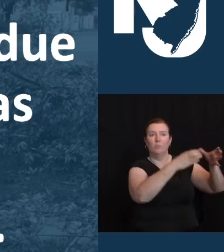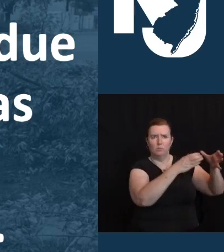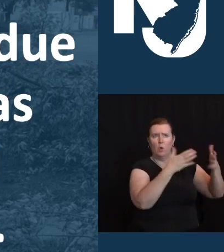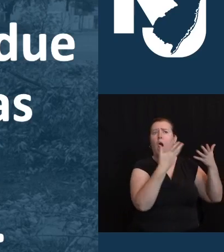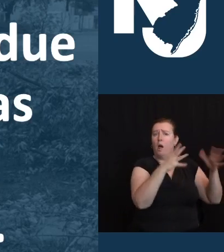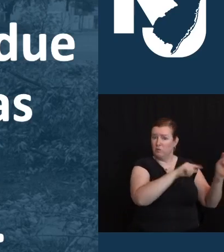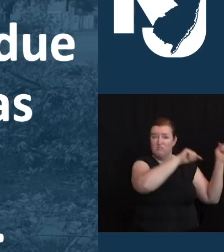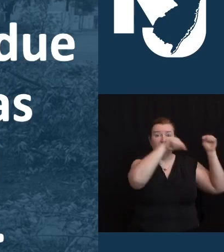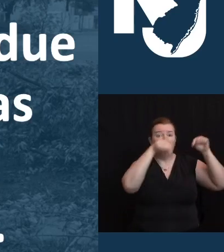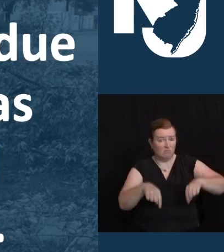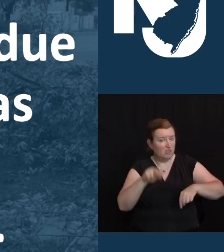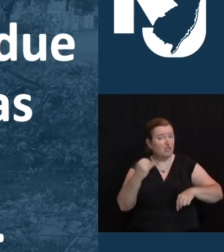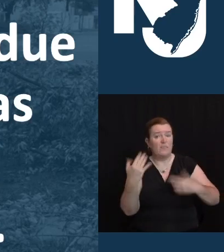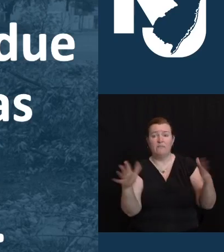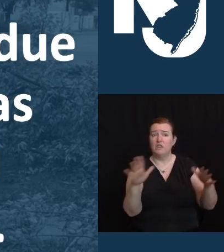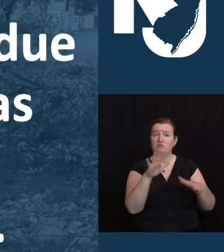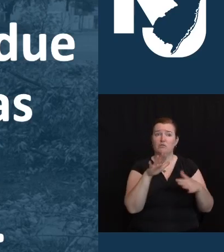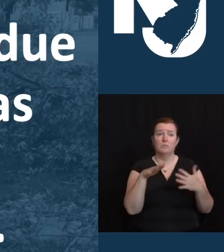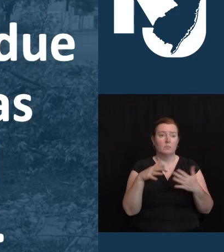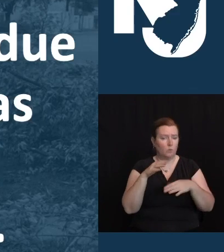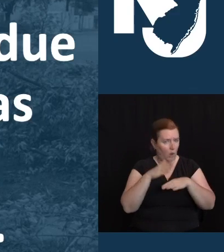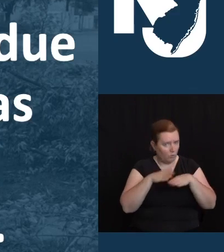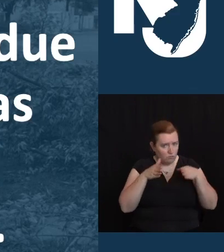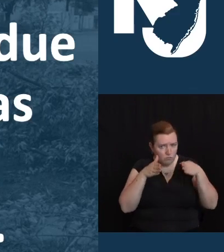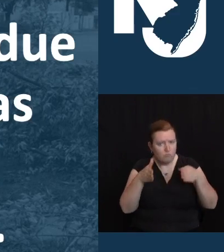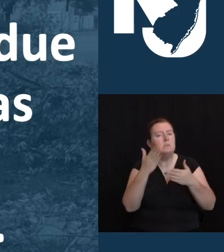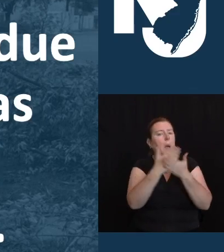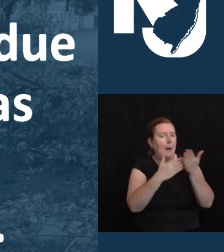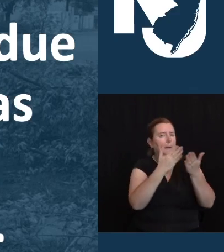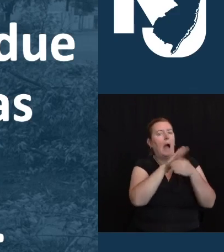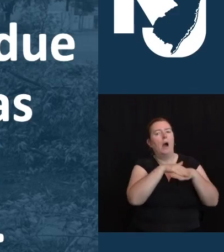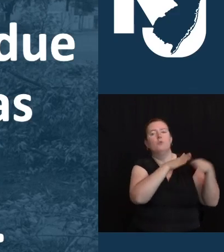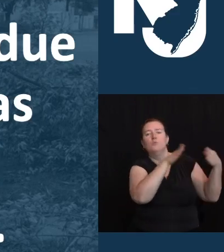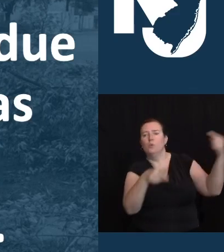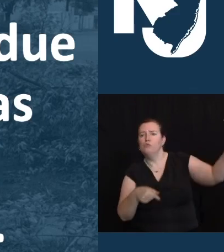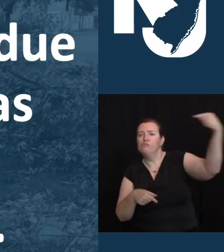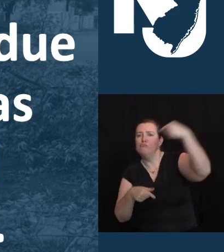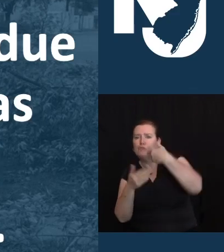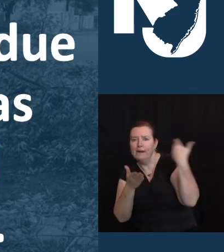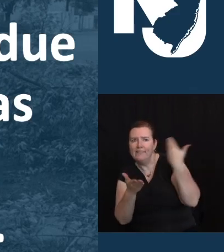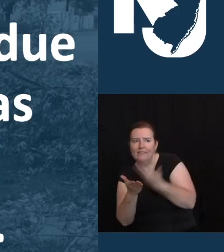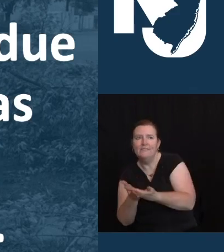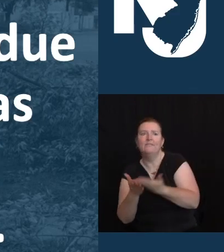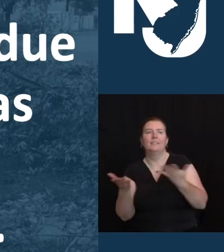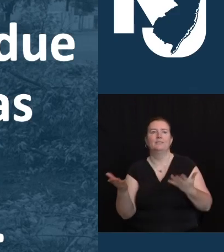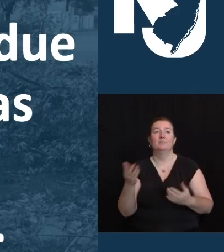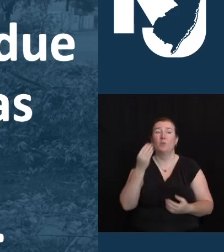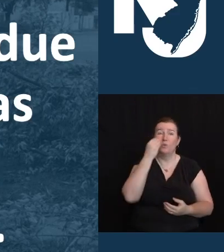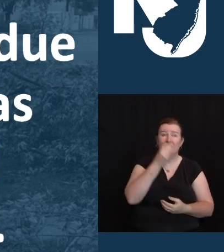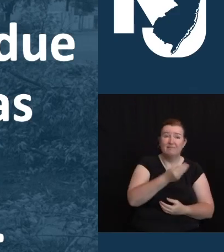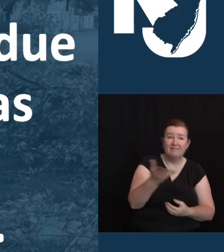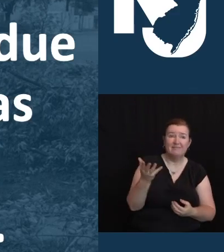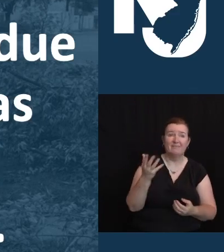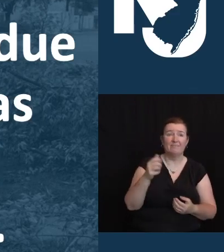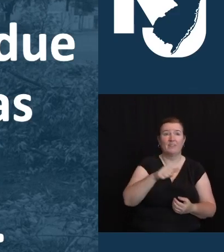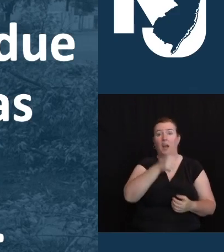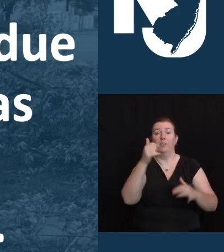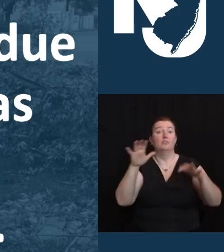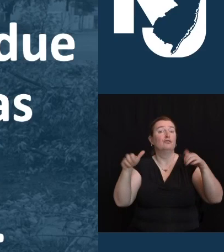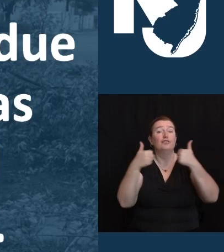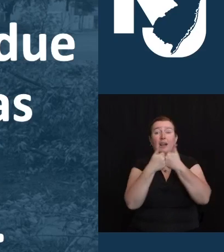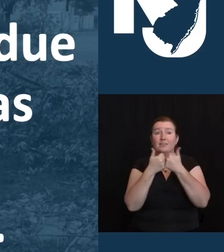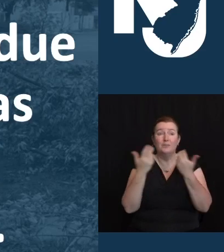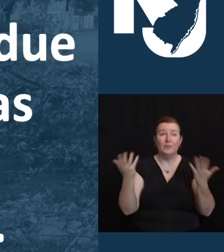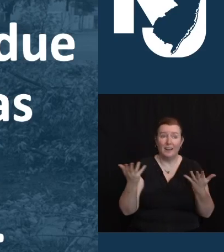provide additional assistance, and as always, we are grateful to them as they travel. But it also raises another challenge, and that is we are fighting a